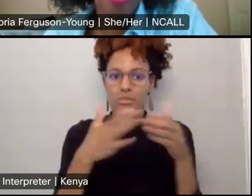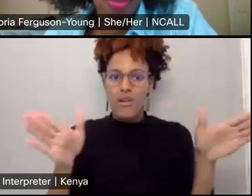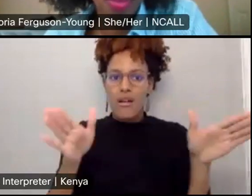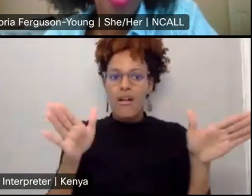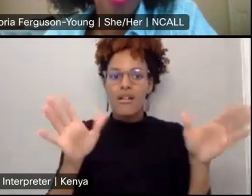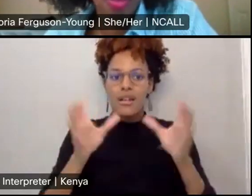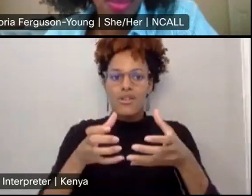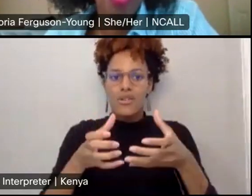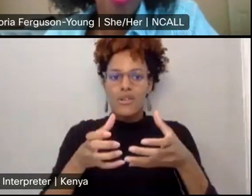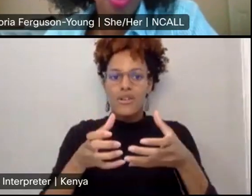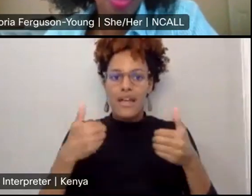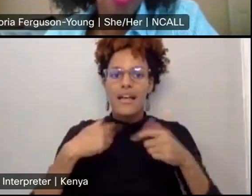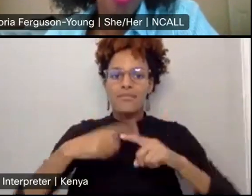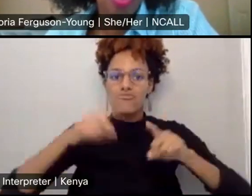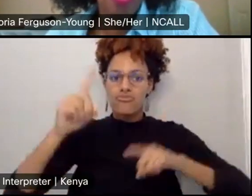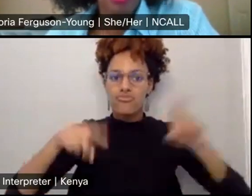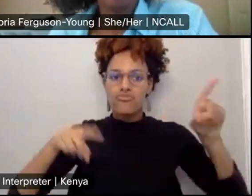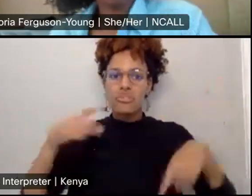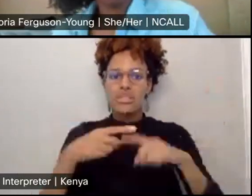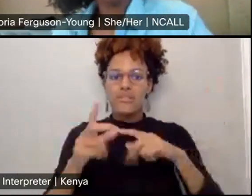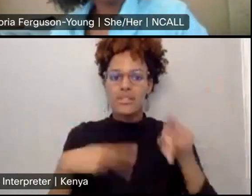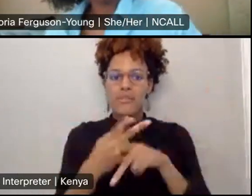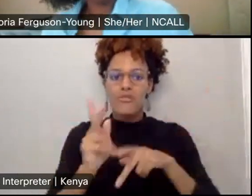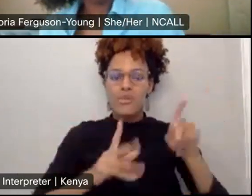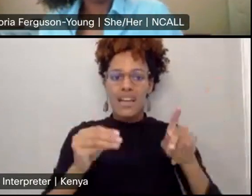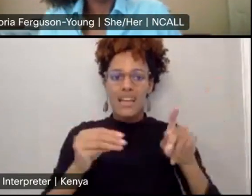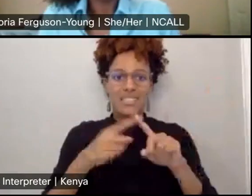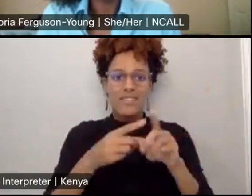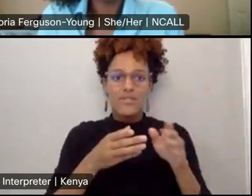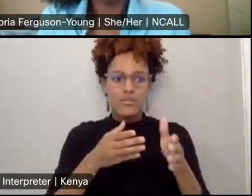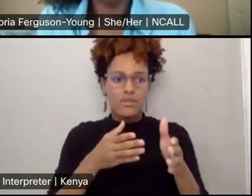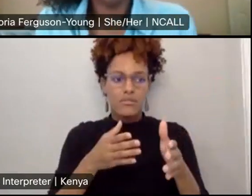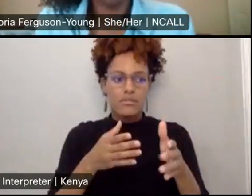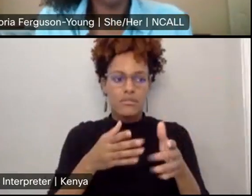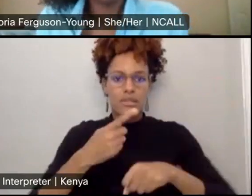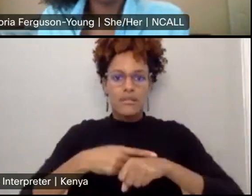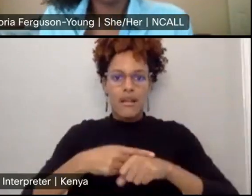kinds of people and even different stages of life. Yeah, thank you for